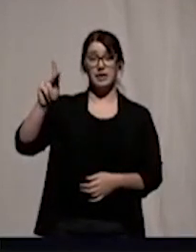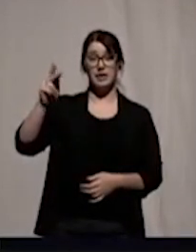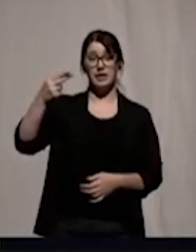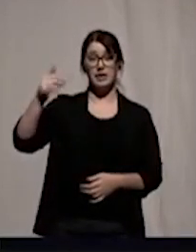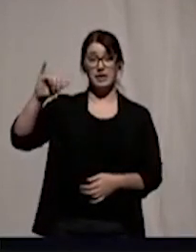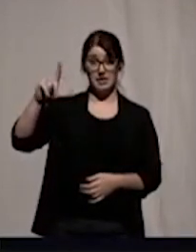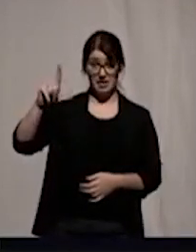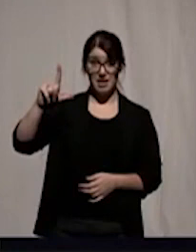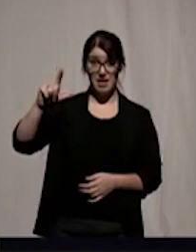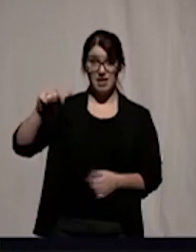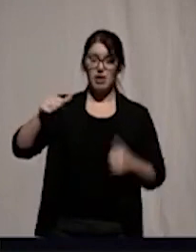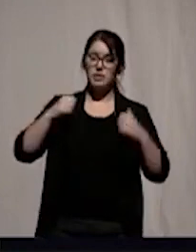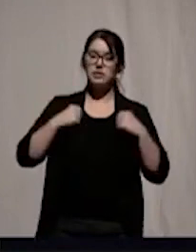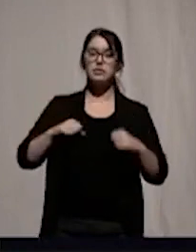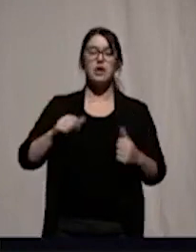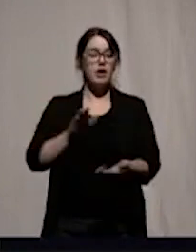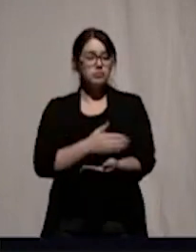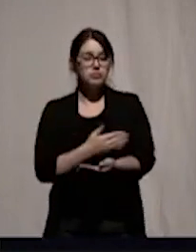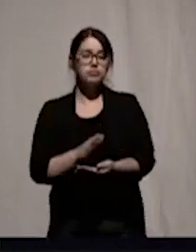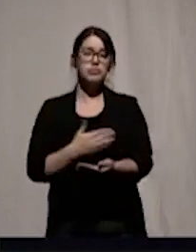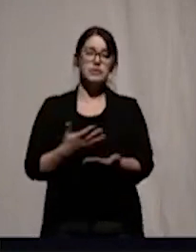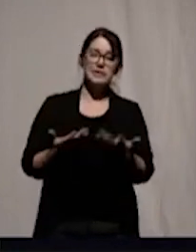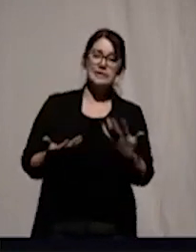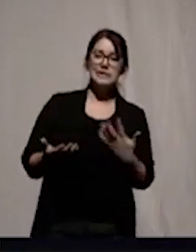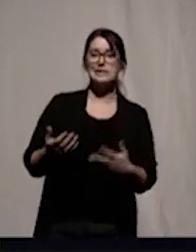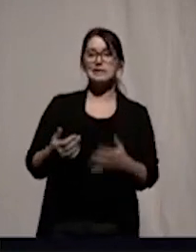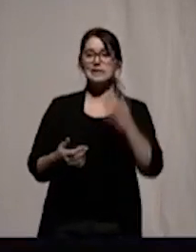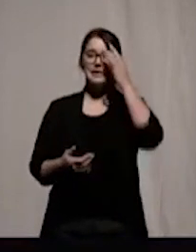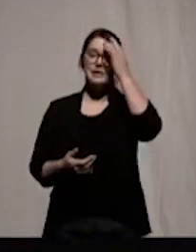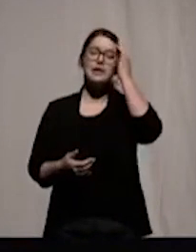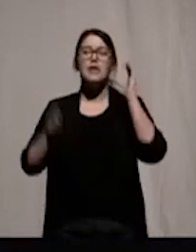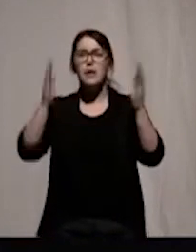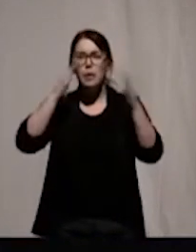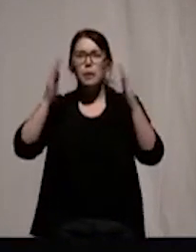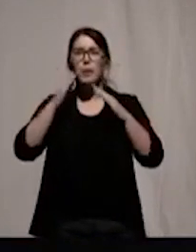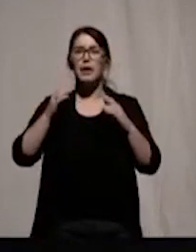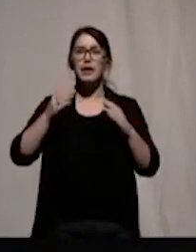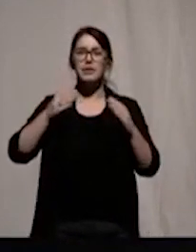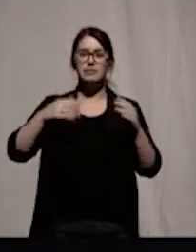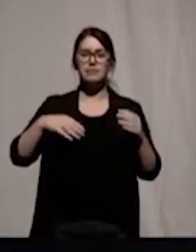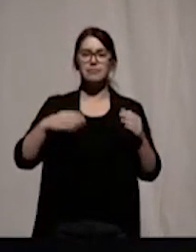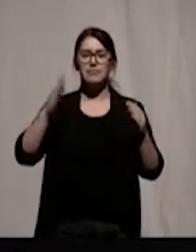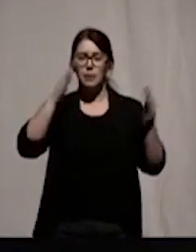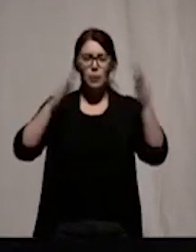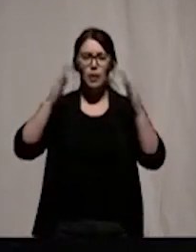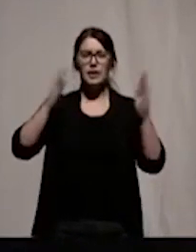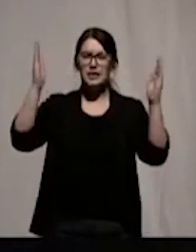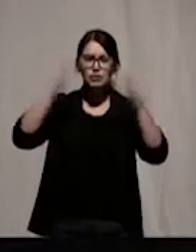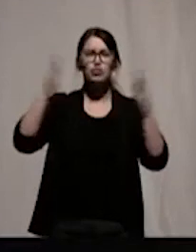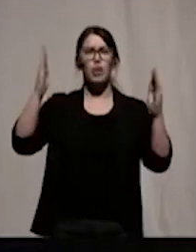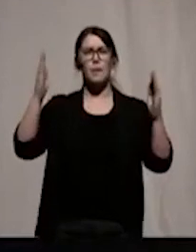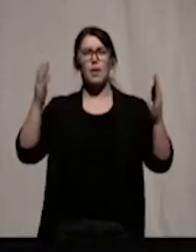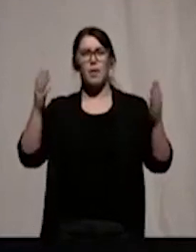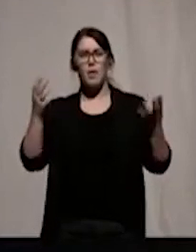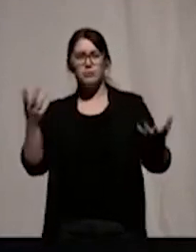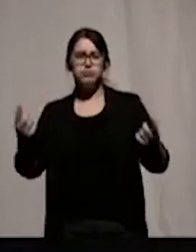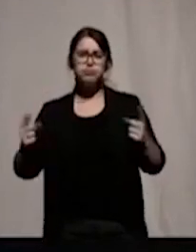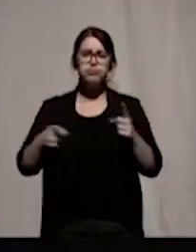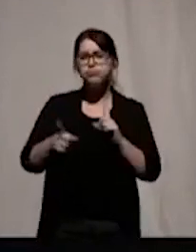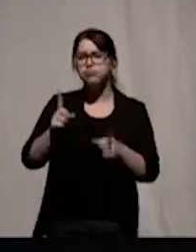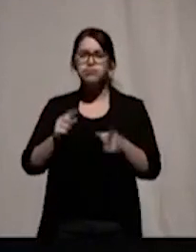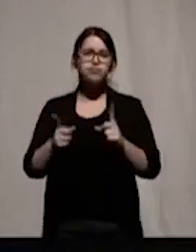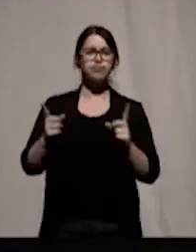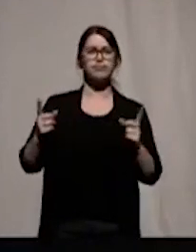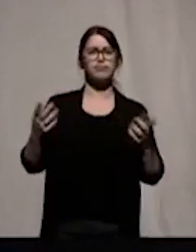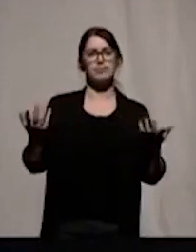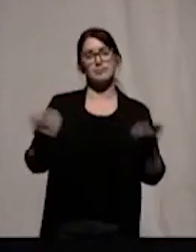want you to we don't want you to get in trouble, man. And in the USSR, if you get in trouble, you get in a lot of trouble. So he comes out on stage about to sing this song about courting